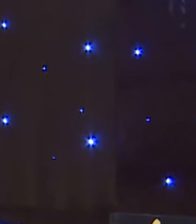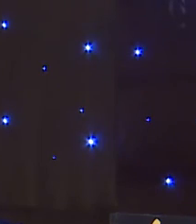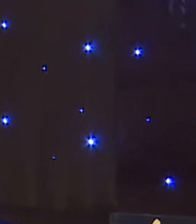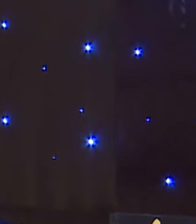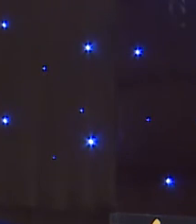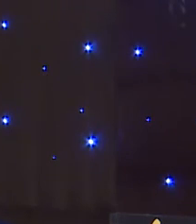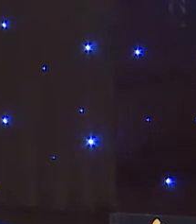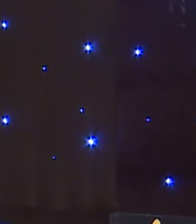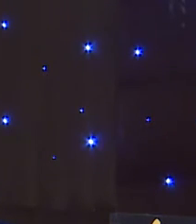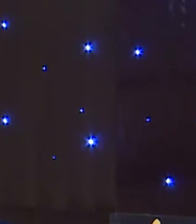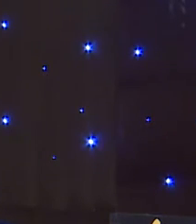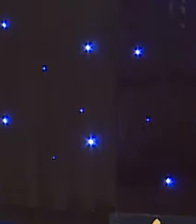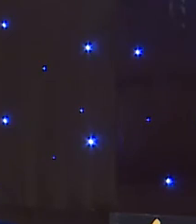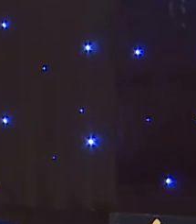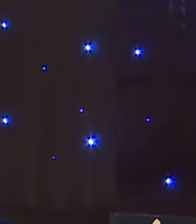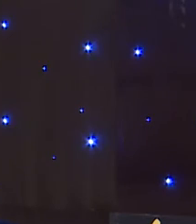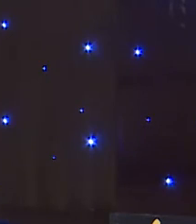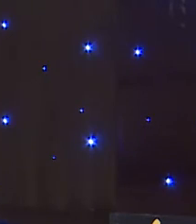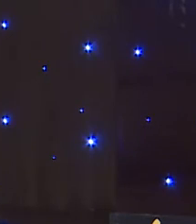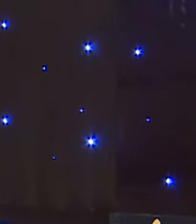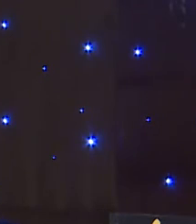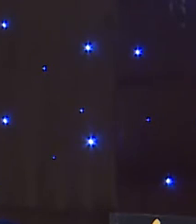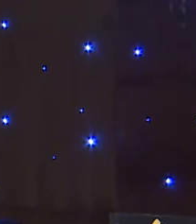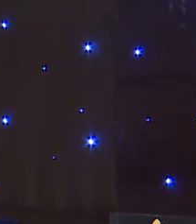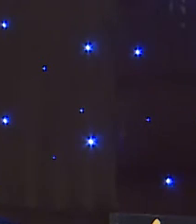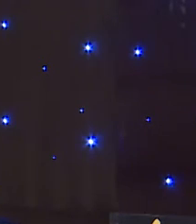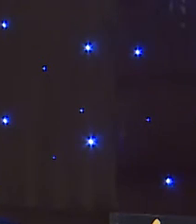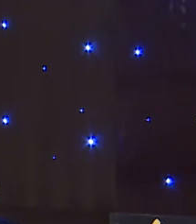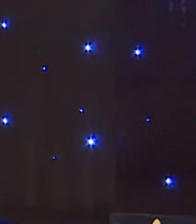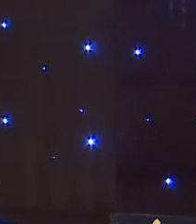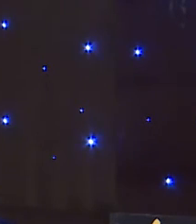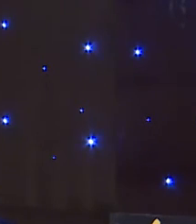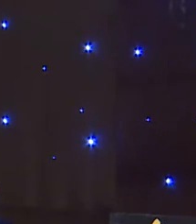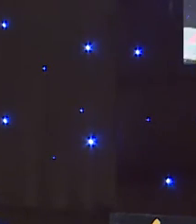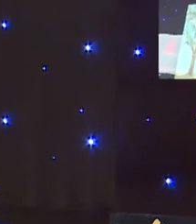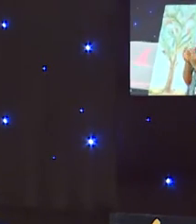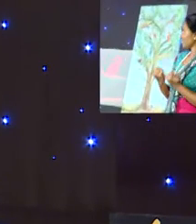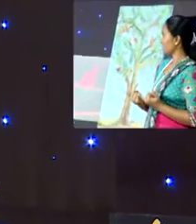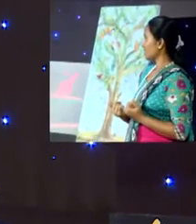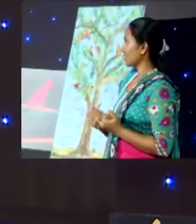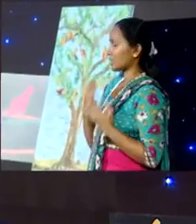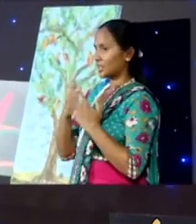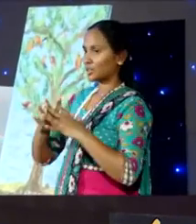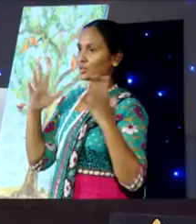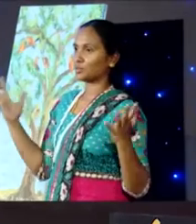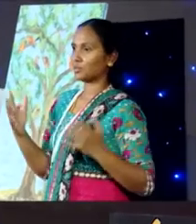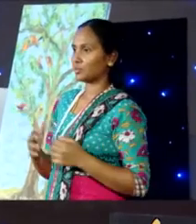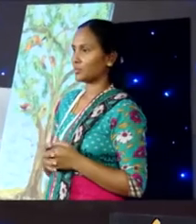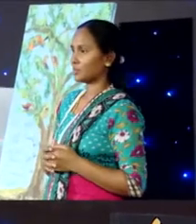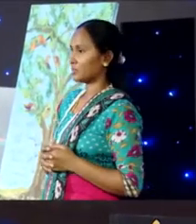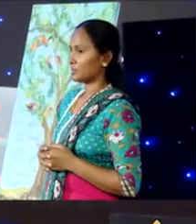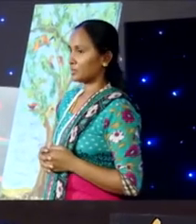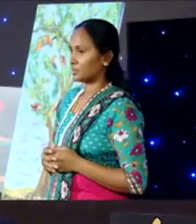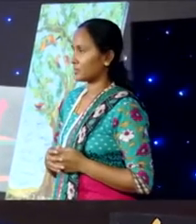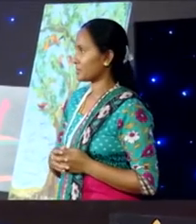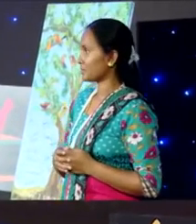our personal mission to take it forward. We are already 9 minutes late, and if I'm a couple more minutes late, I'm going to miss my flight. So thank you very much. Excellent panel.